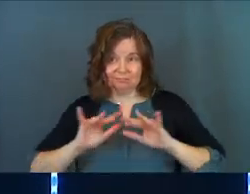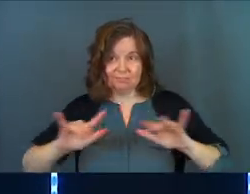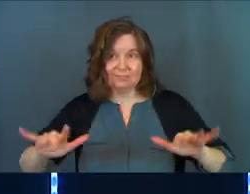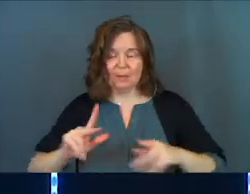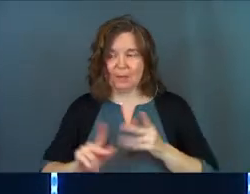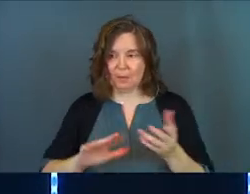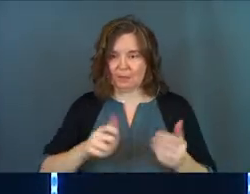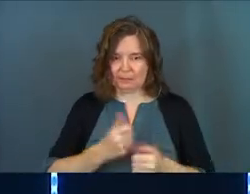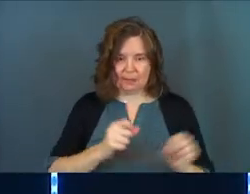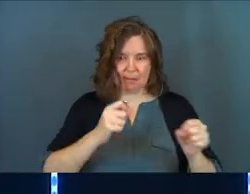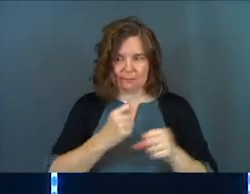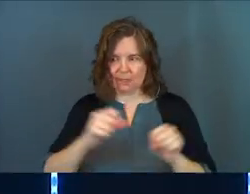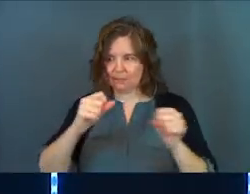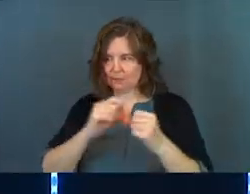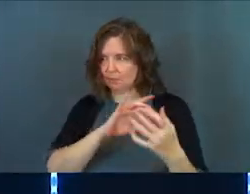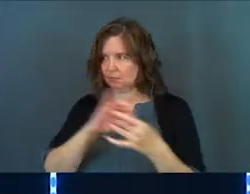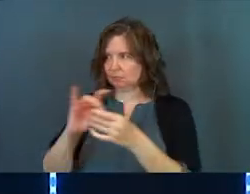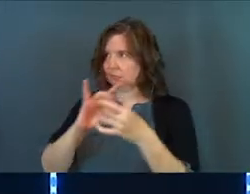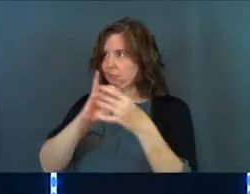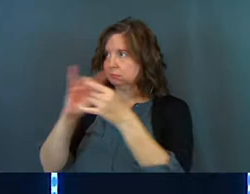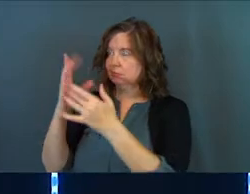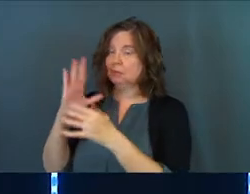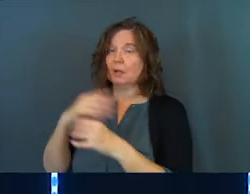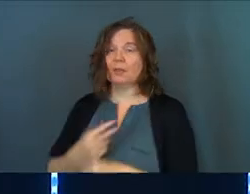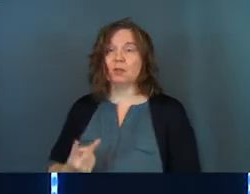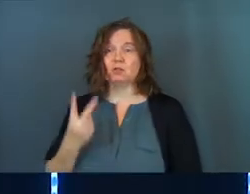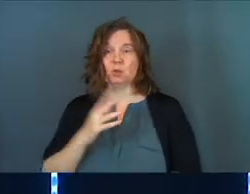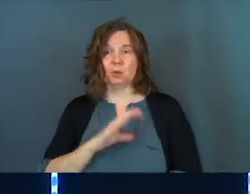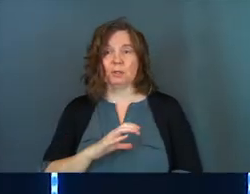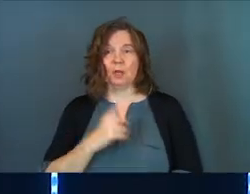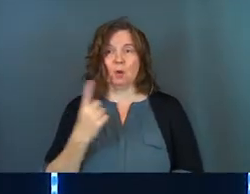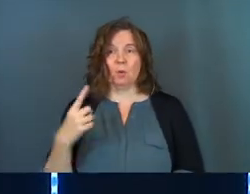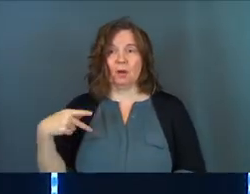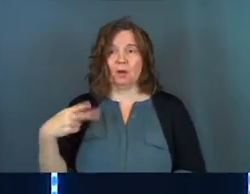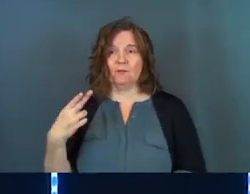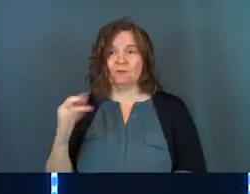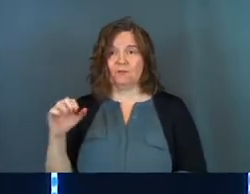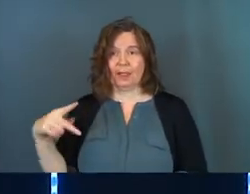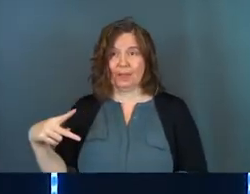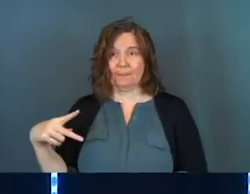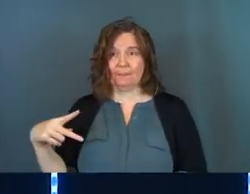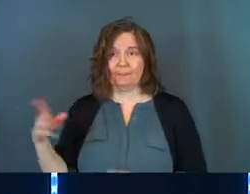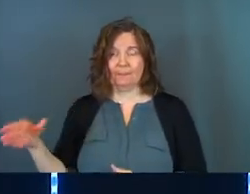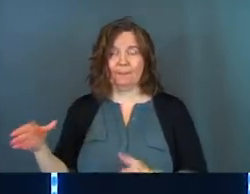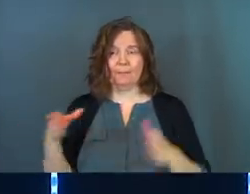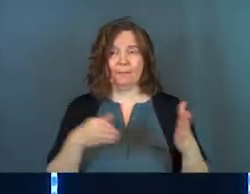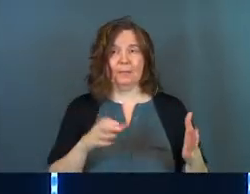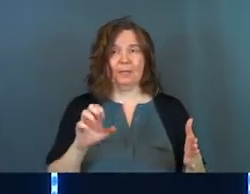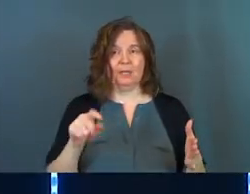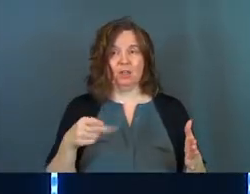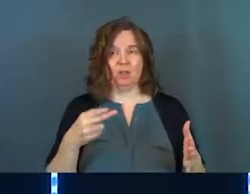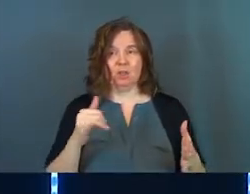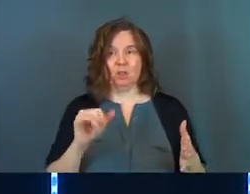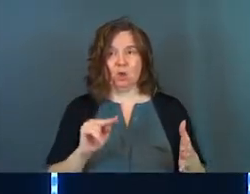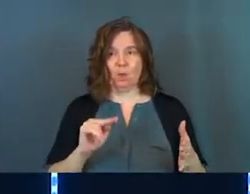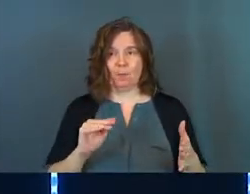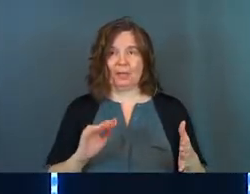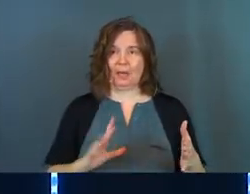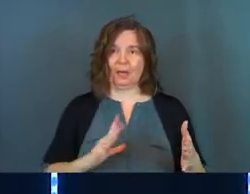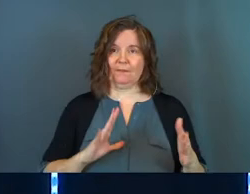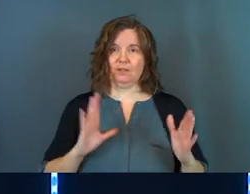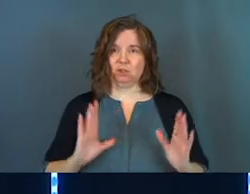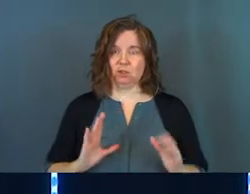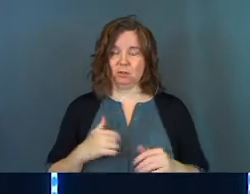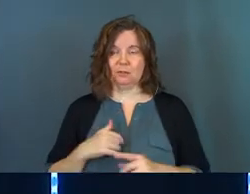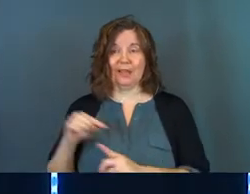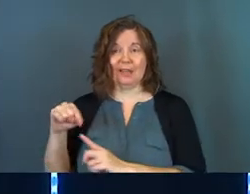are getting saved. And there's two characters in this story. One's Philip, and one's an Ethiopian official. And Philip is a leader in